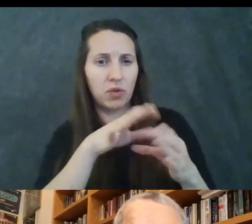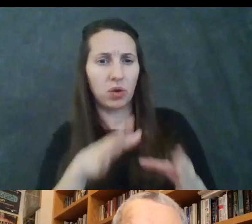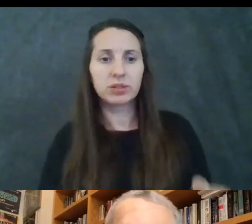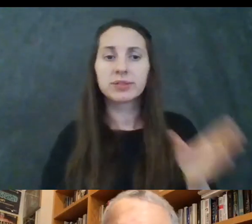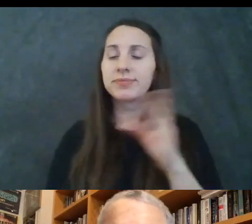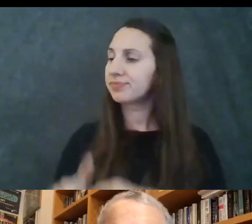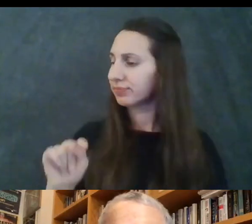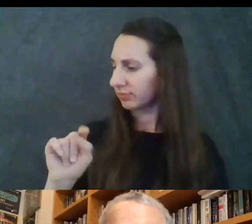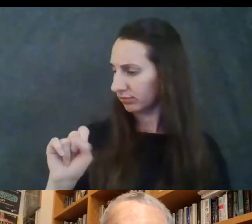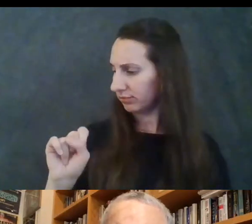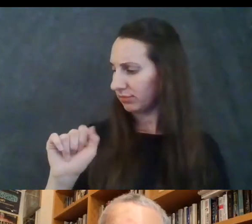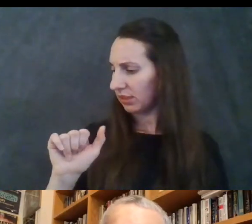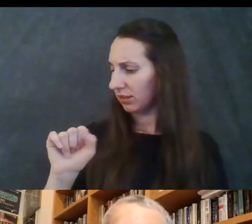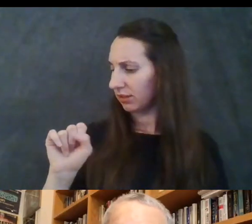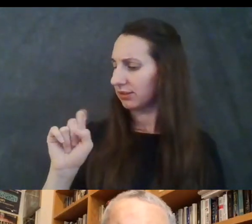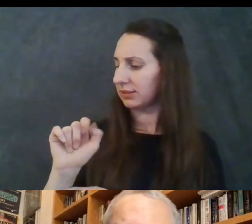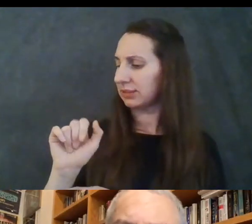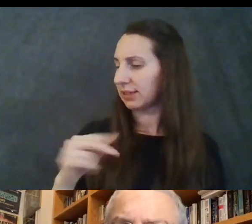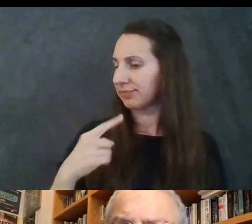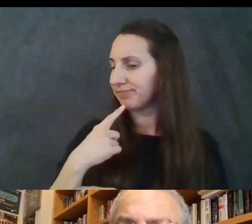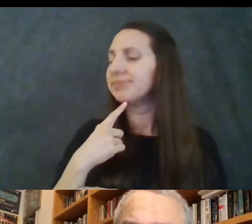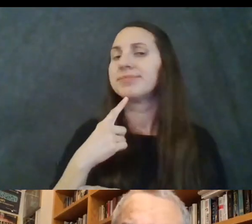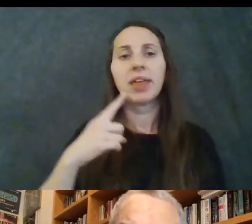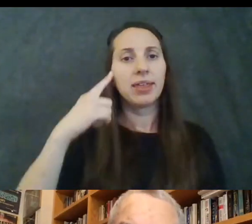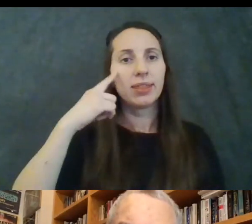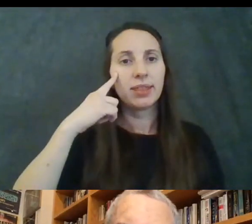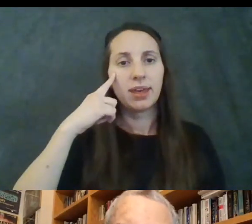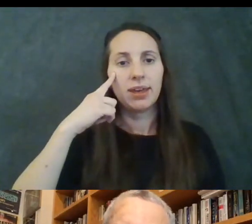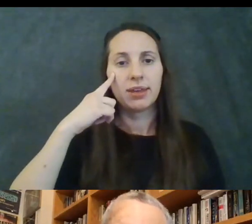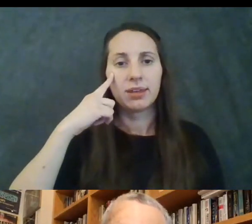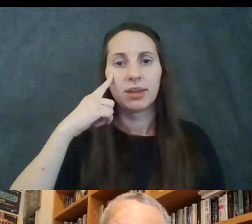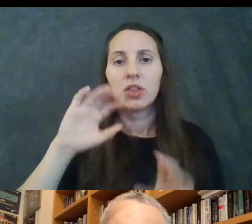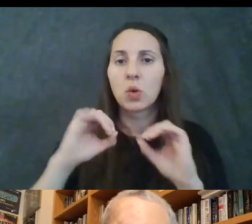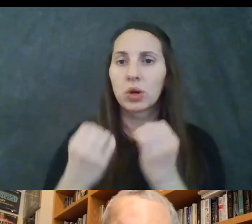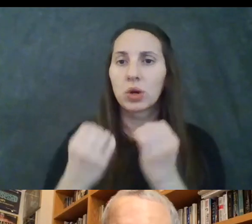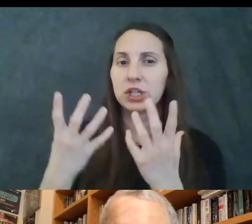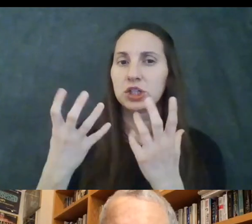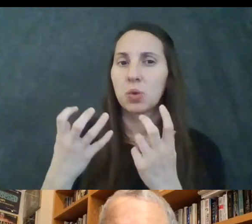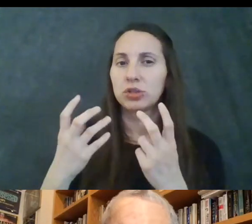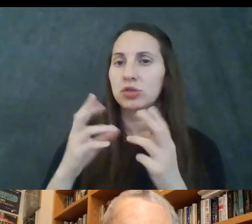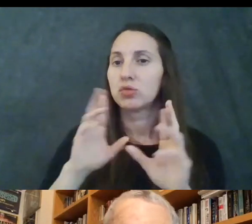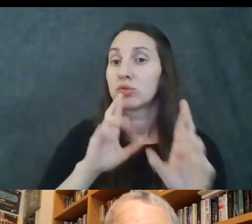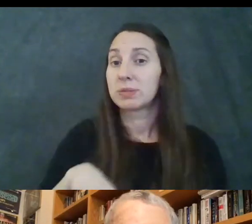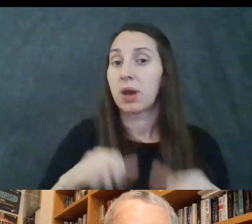I think that I think your organization will want to respond on the other.